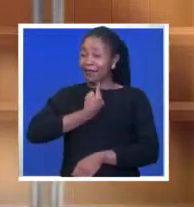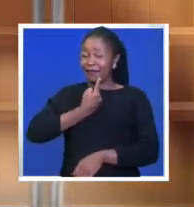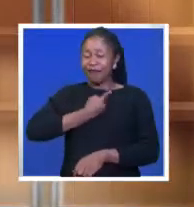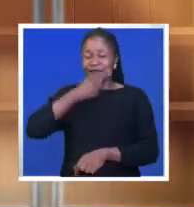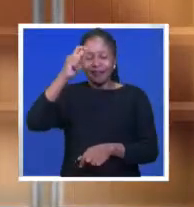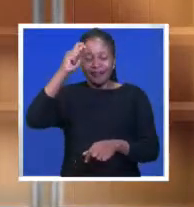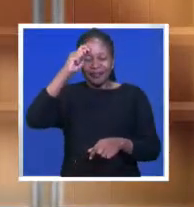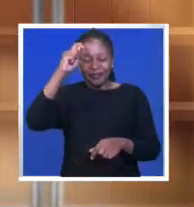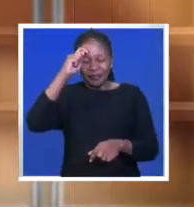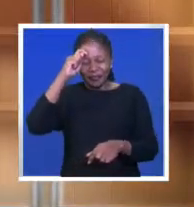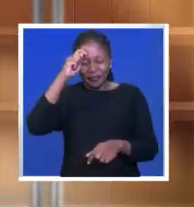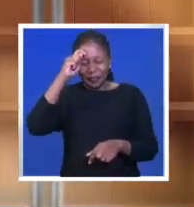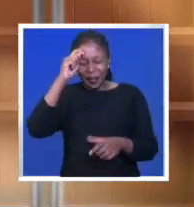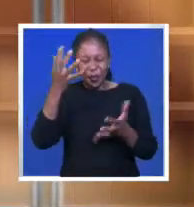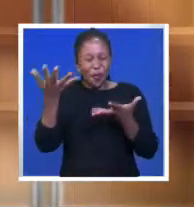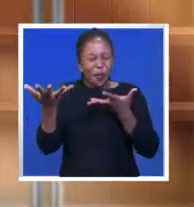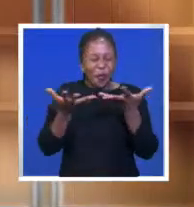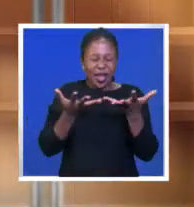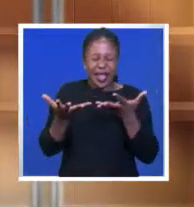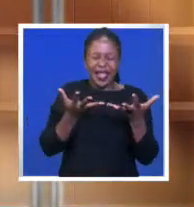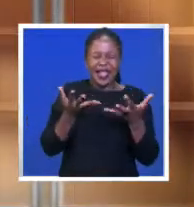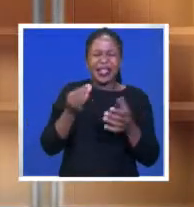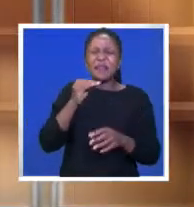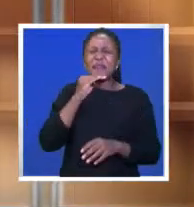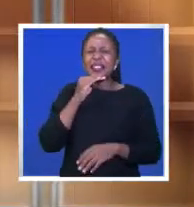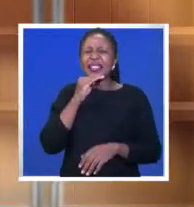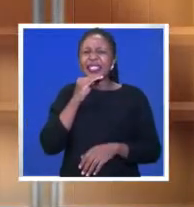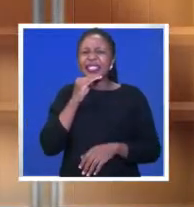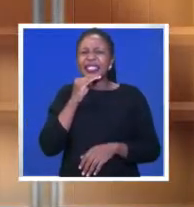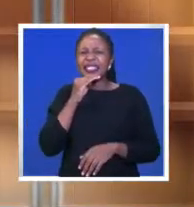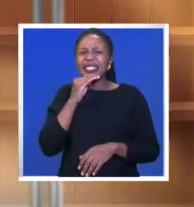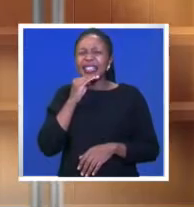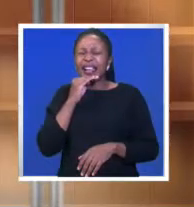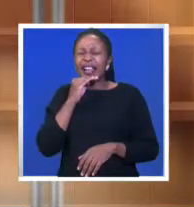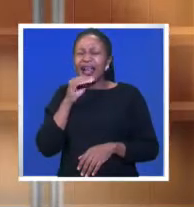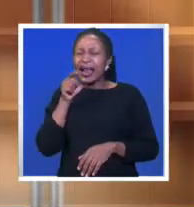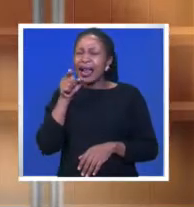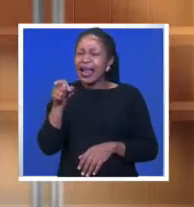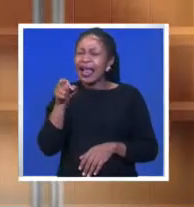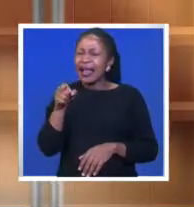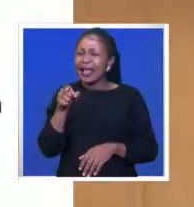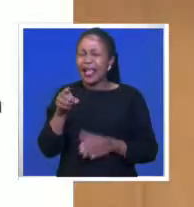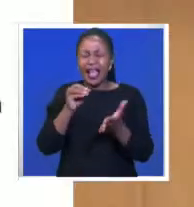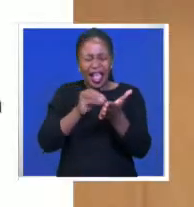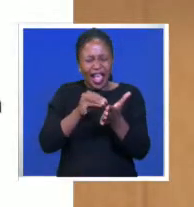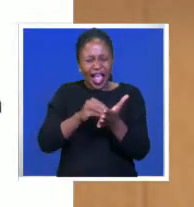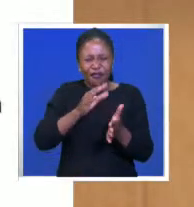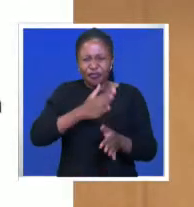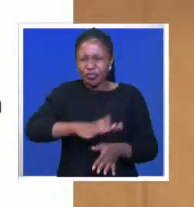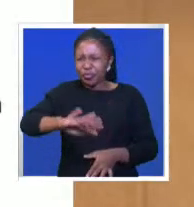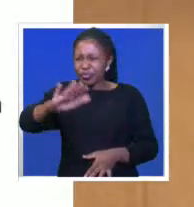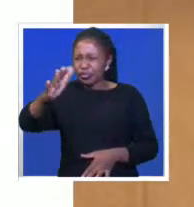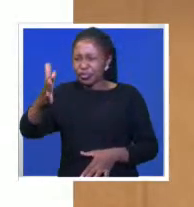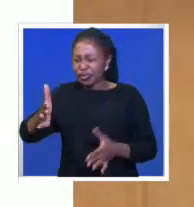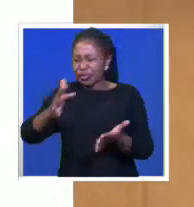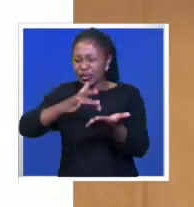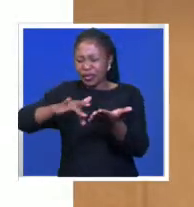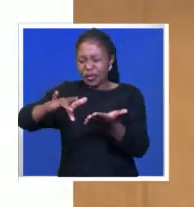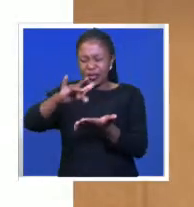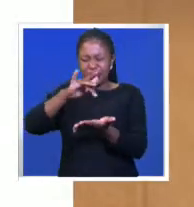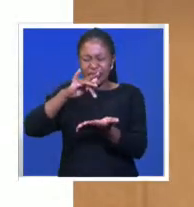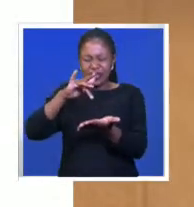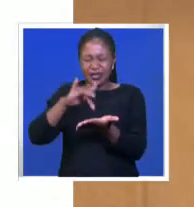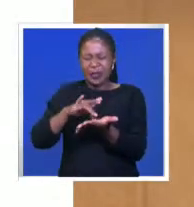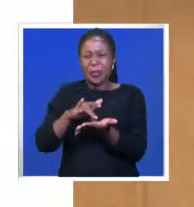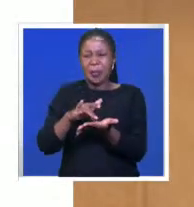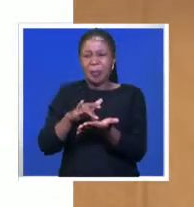clues do we have here? It's there. It is located in the sea. What does that mean, my dear Lena? It simply means that